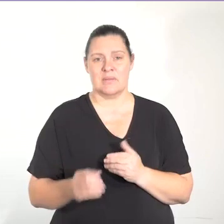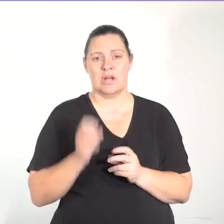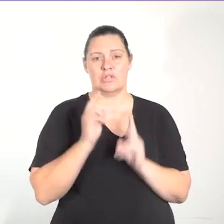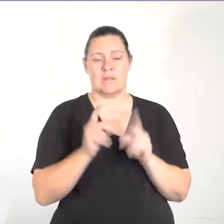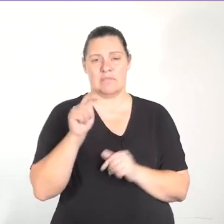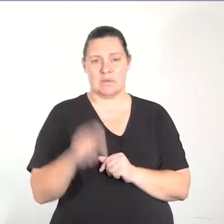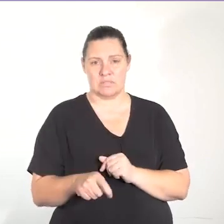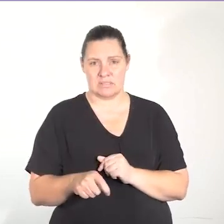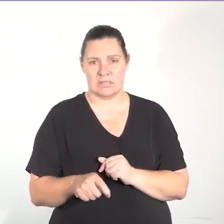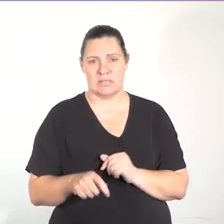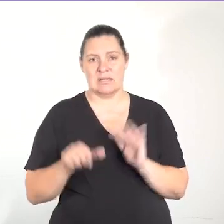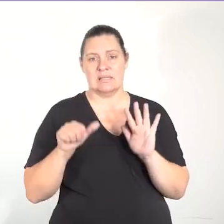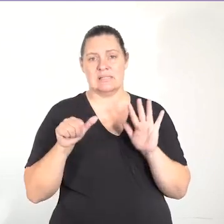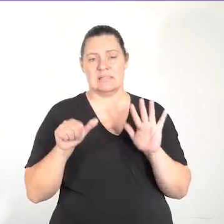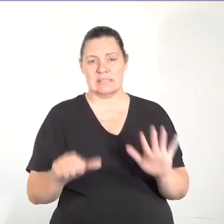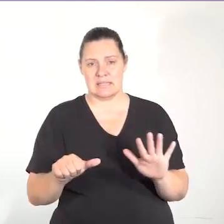of